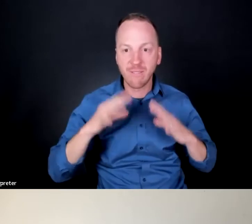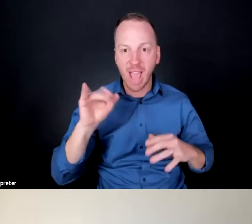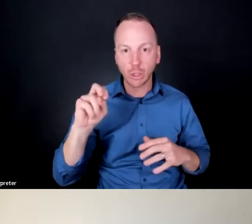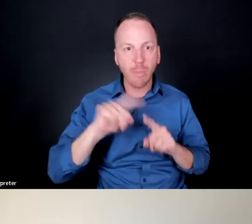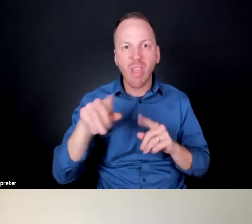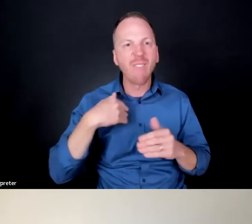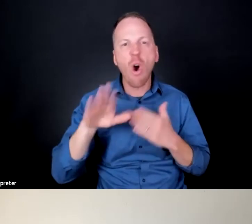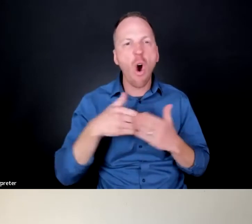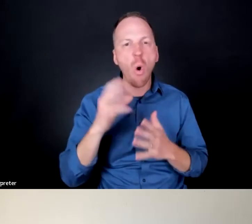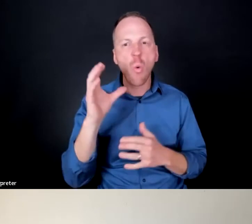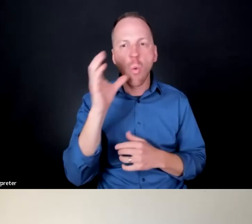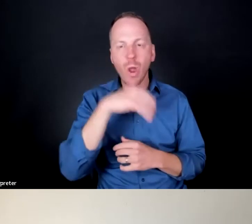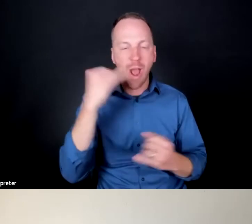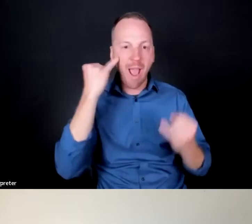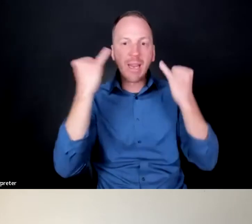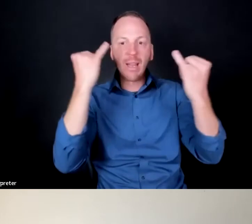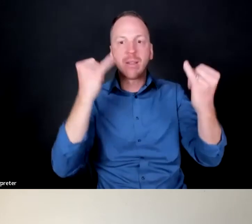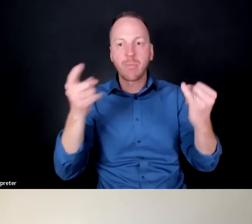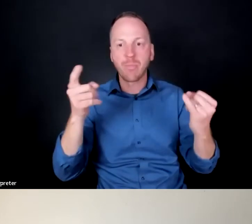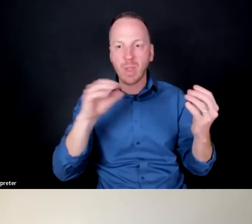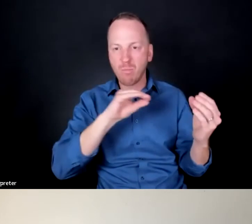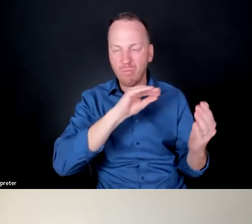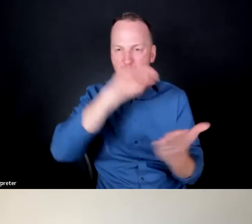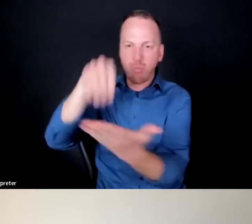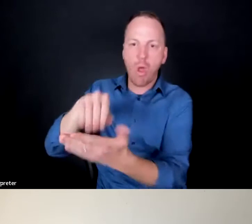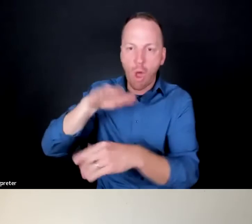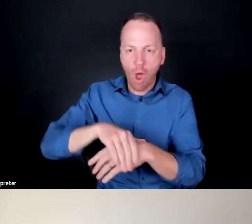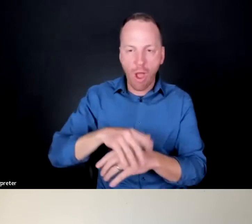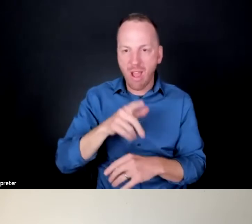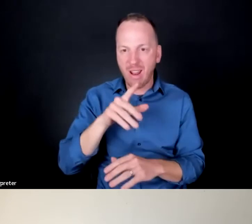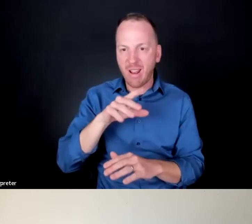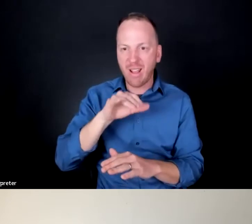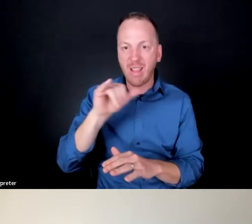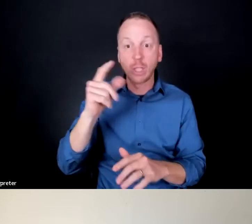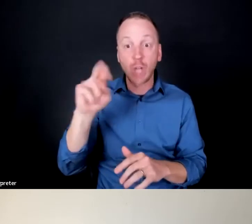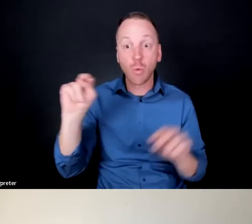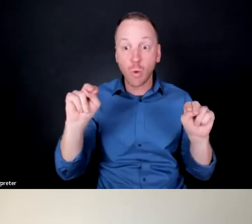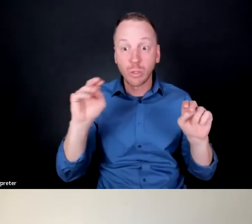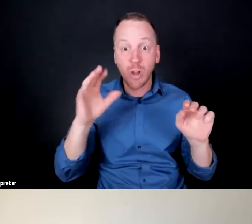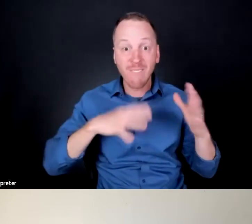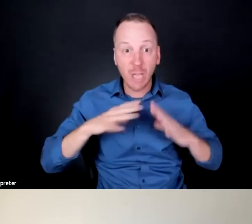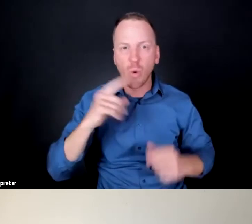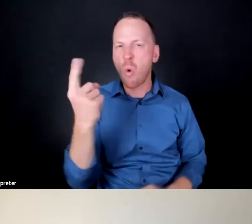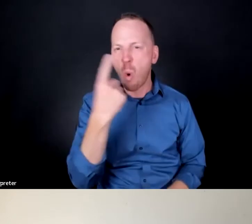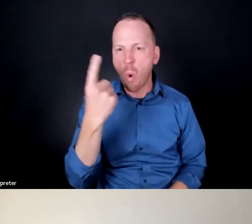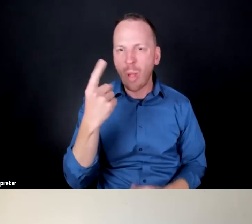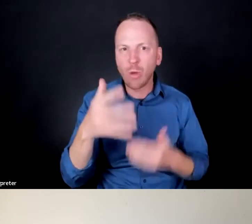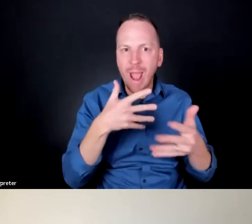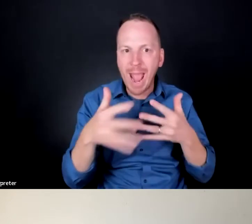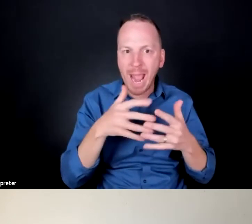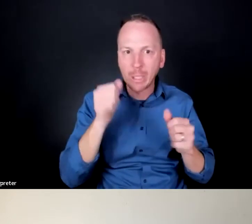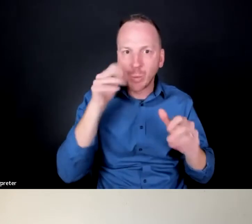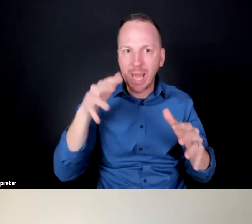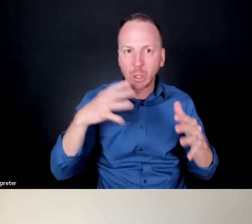have all these weird ideas that they're putting onto it, like, oh, gender neutral fashion is only like gray